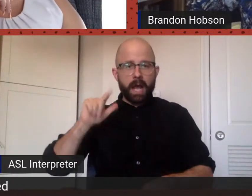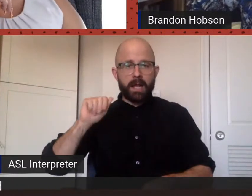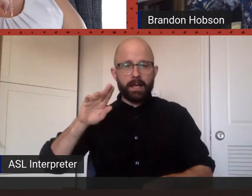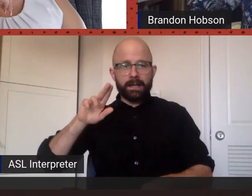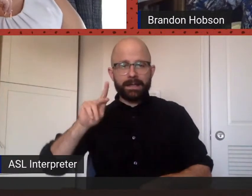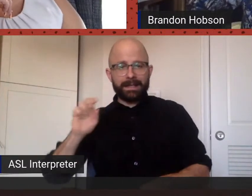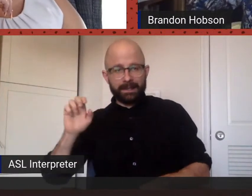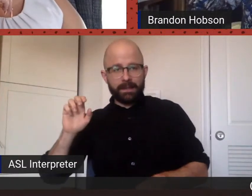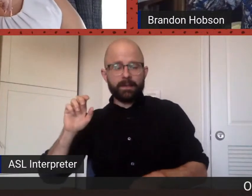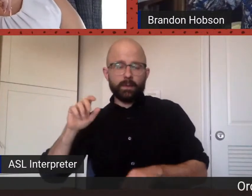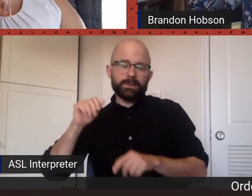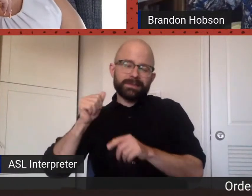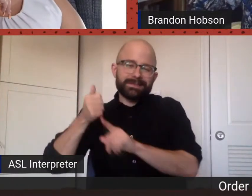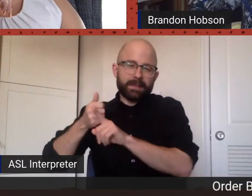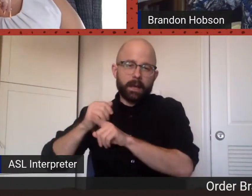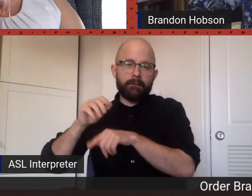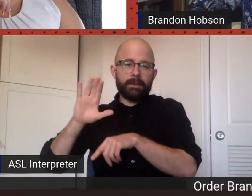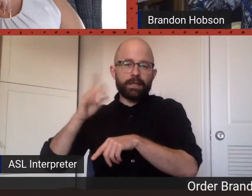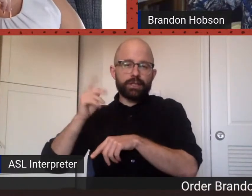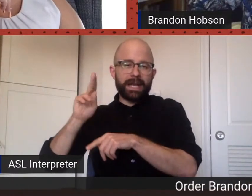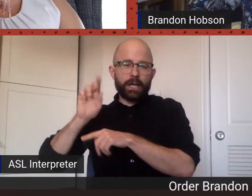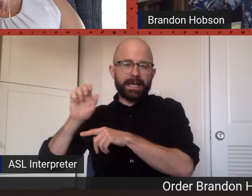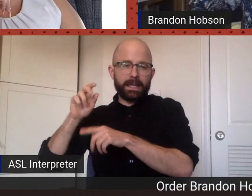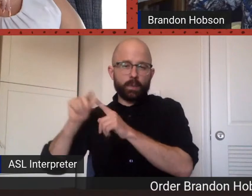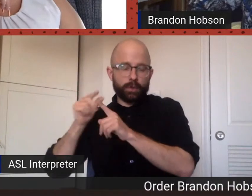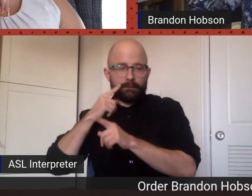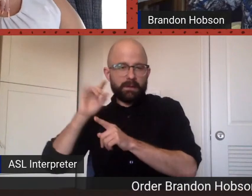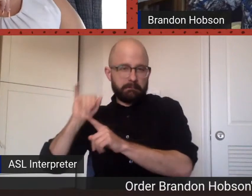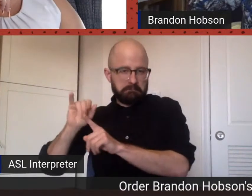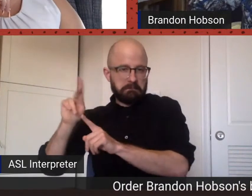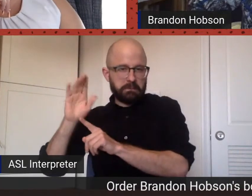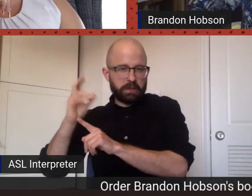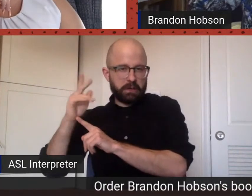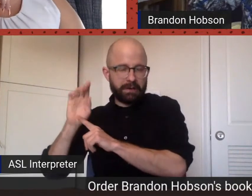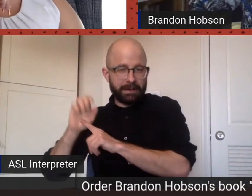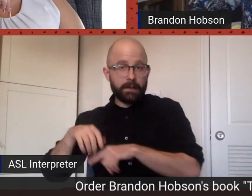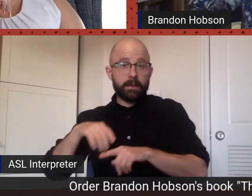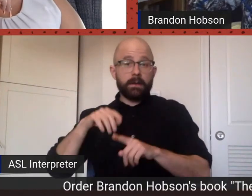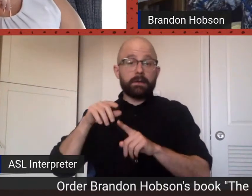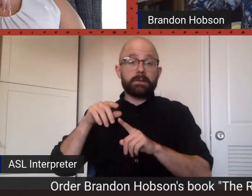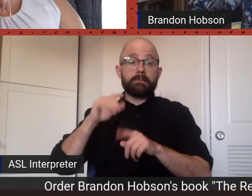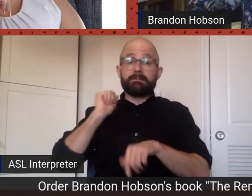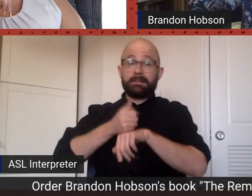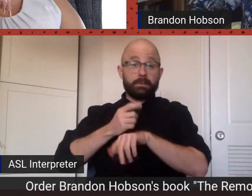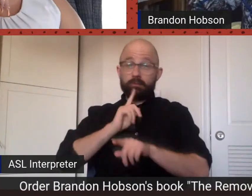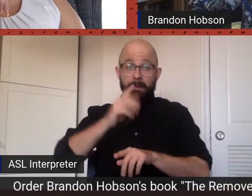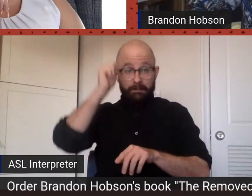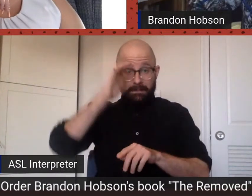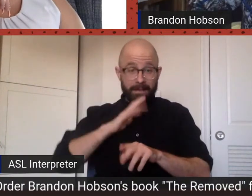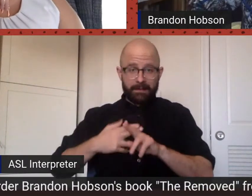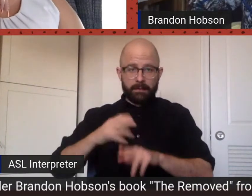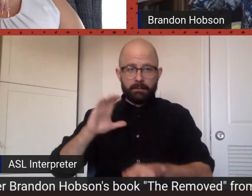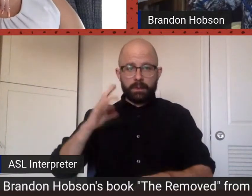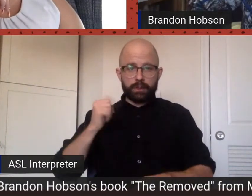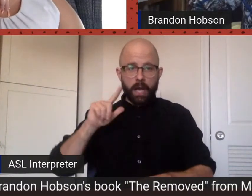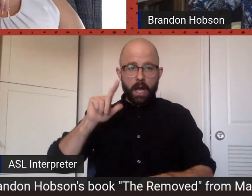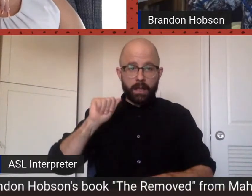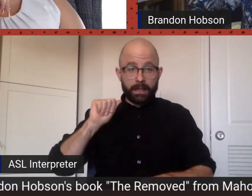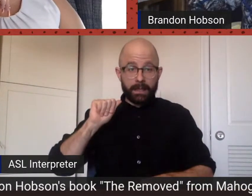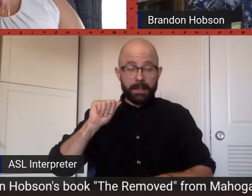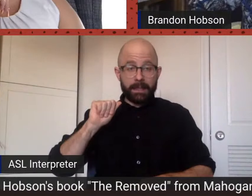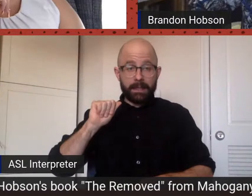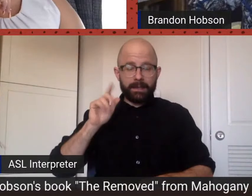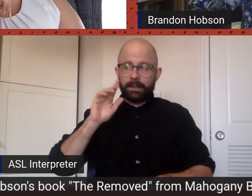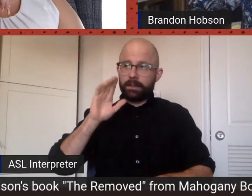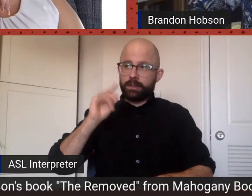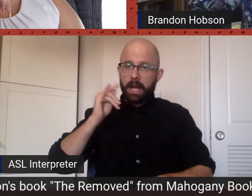Cherokee. And Chala is based on a real man named Chali, who white people called Charlie,